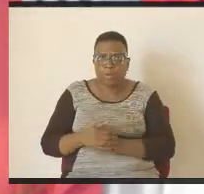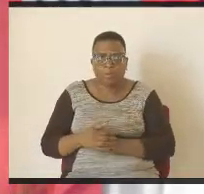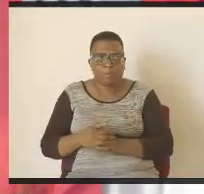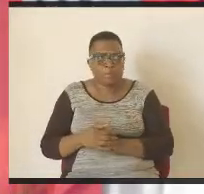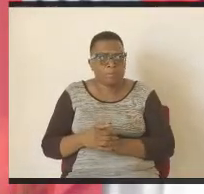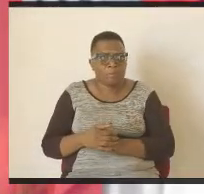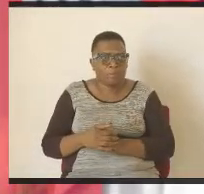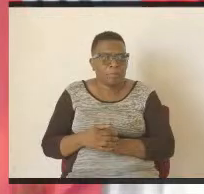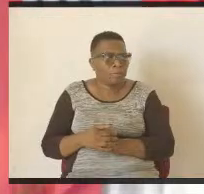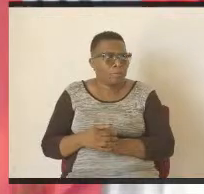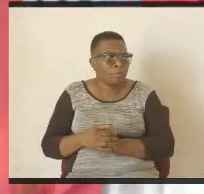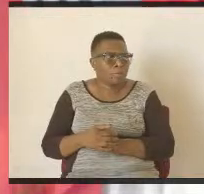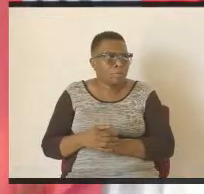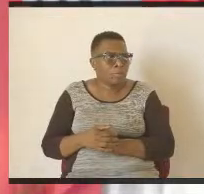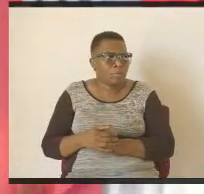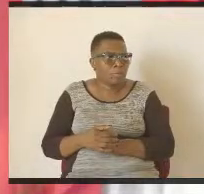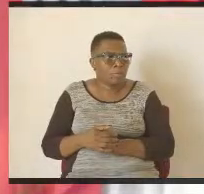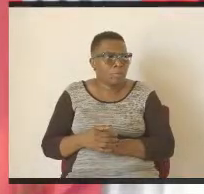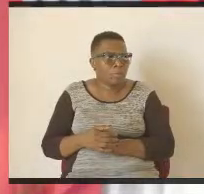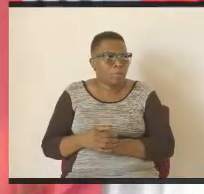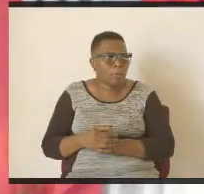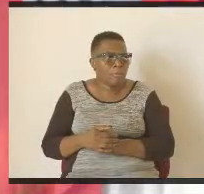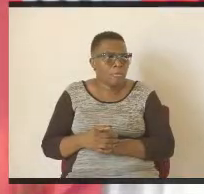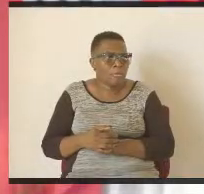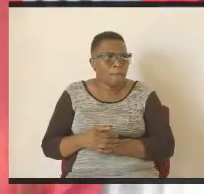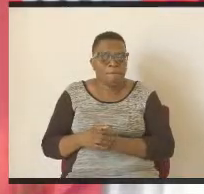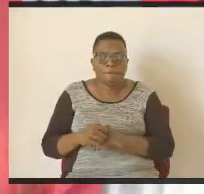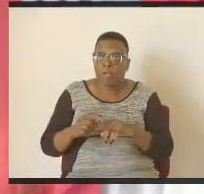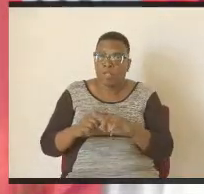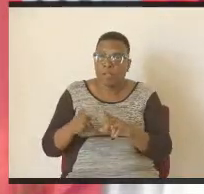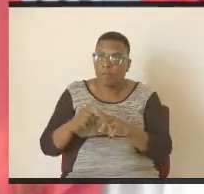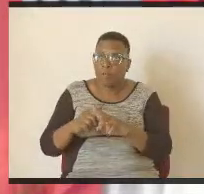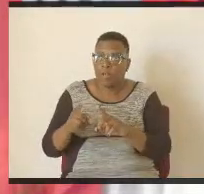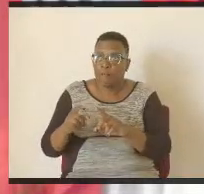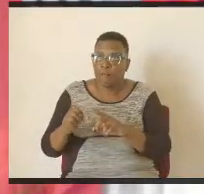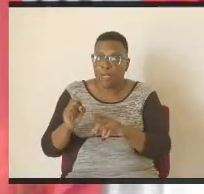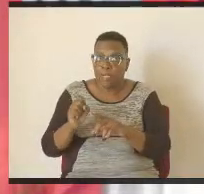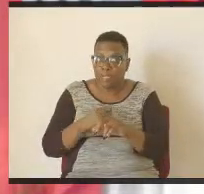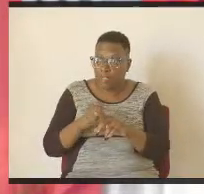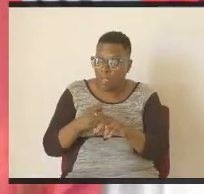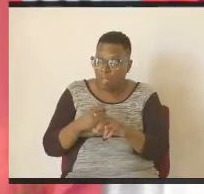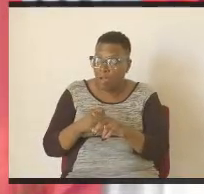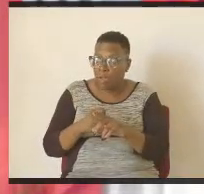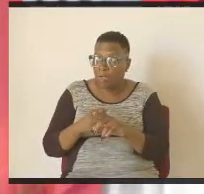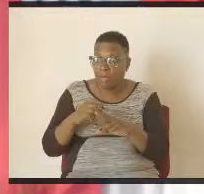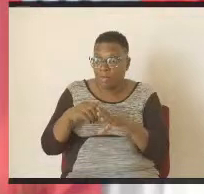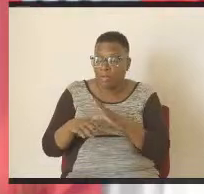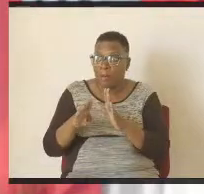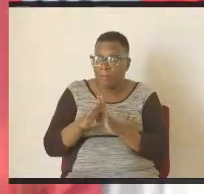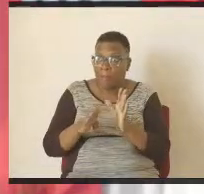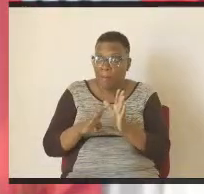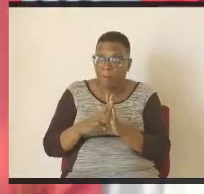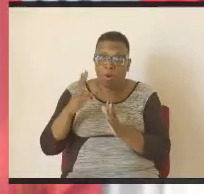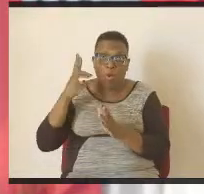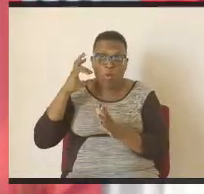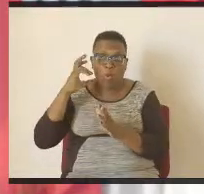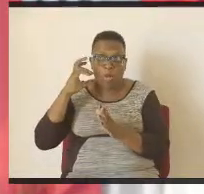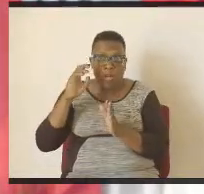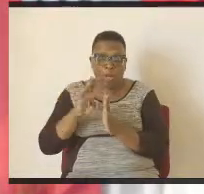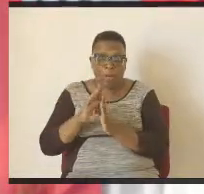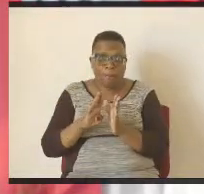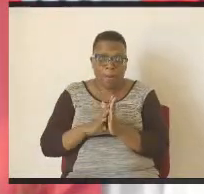on the cake because of all the different songs that we have sung, which is biblical. And we've heard the scripture reading from Sister